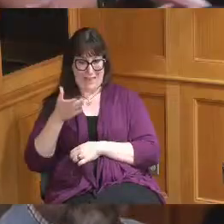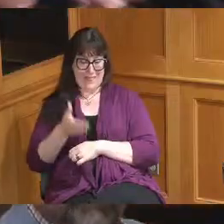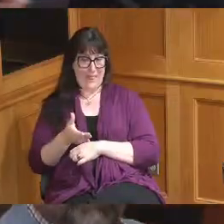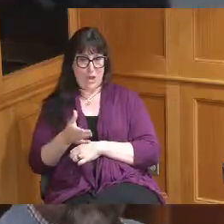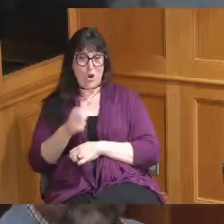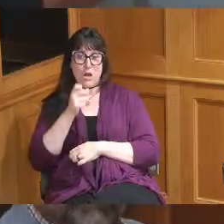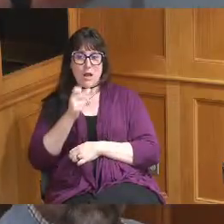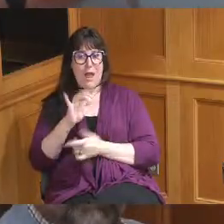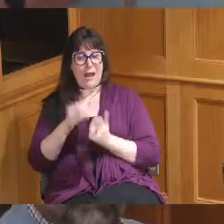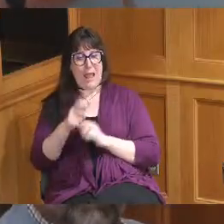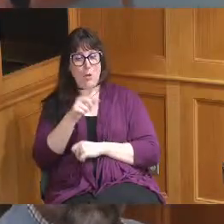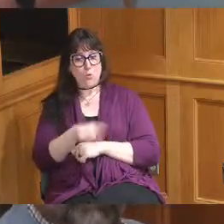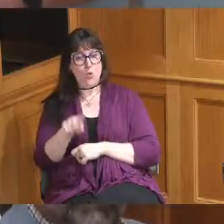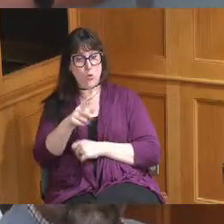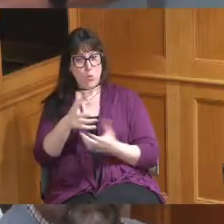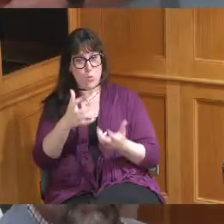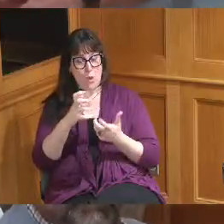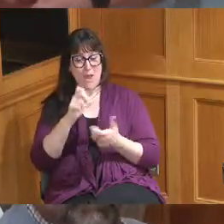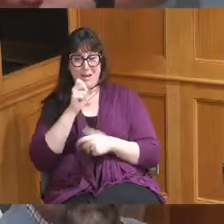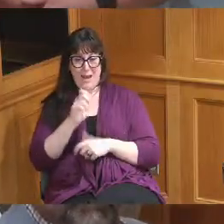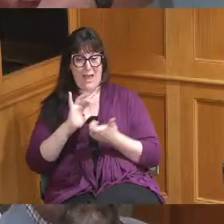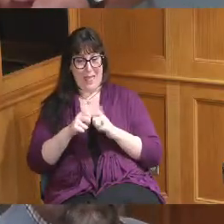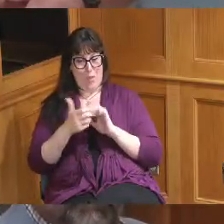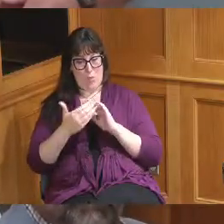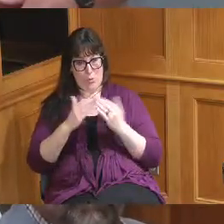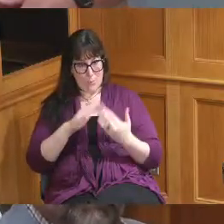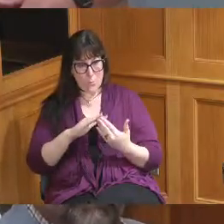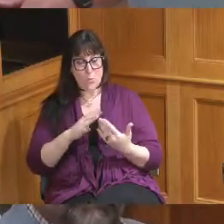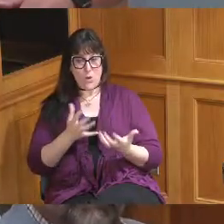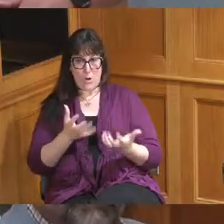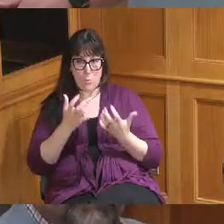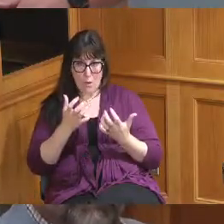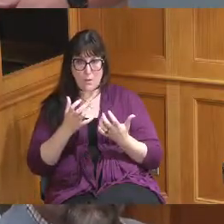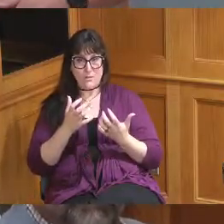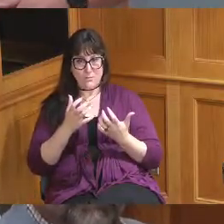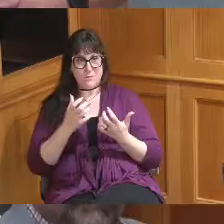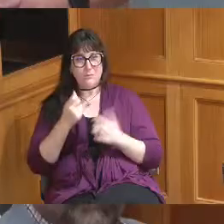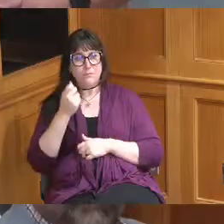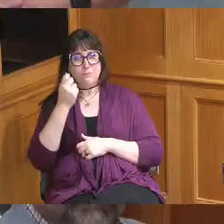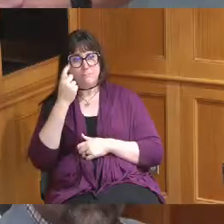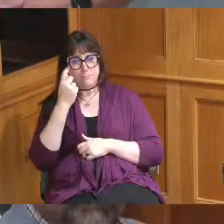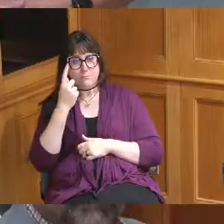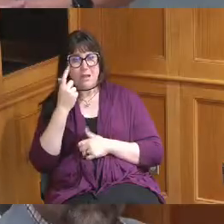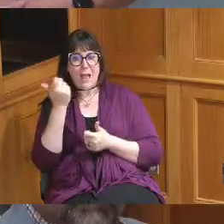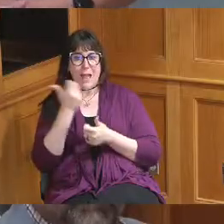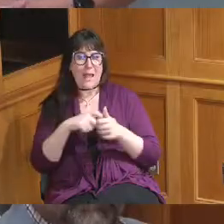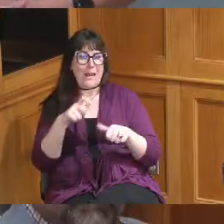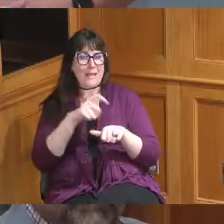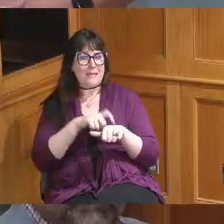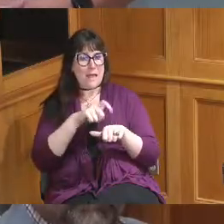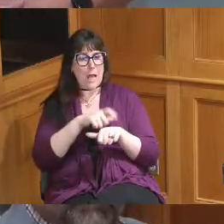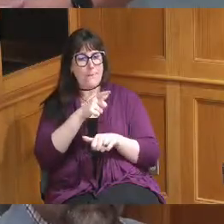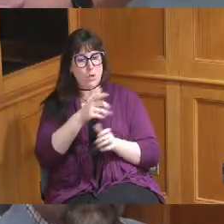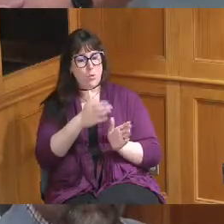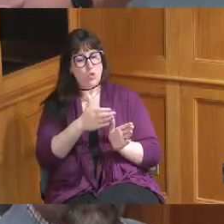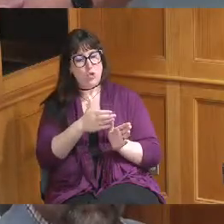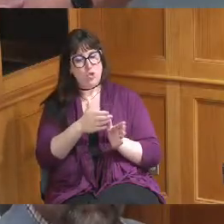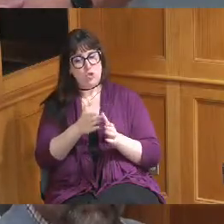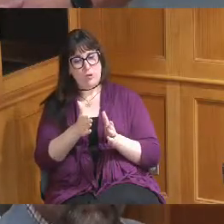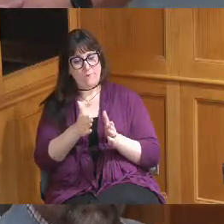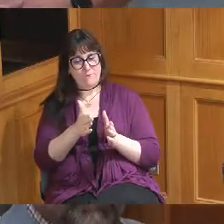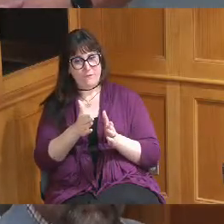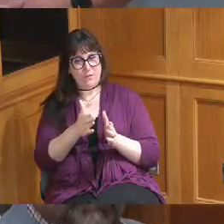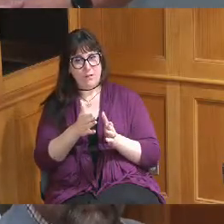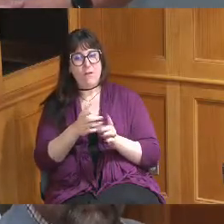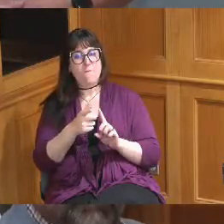it, not in the way that the community would want it. And by the way, anytime that you shift the ledger from